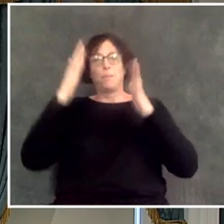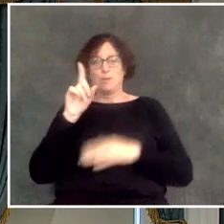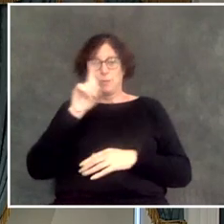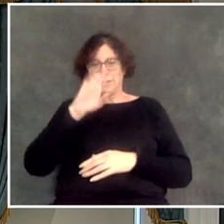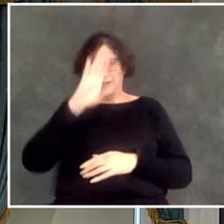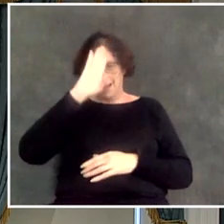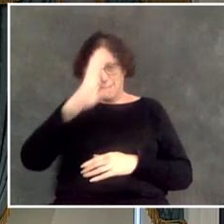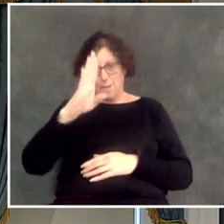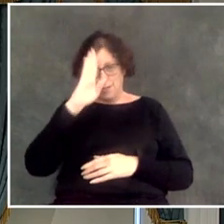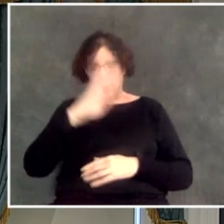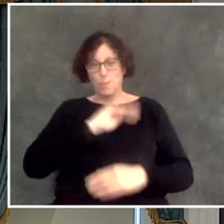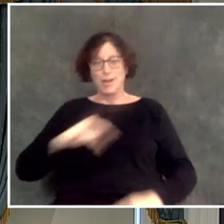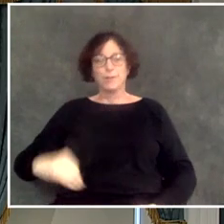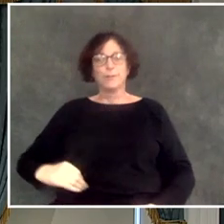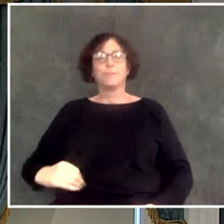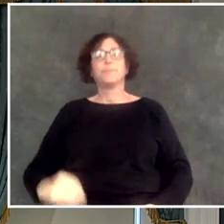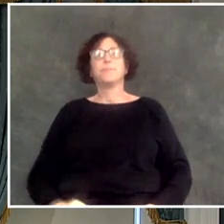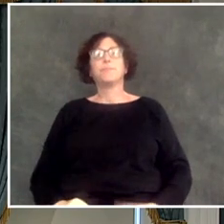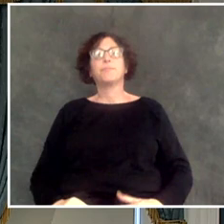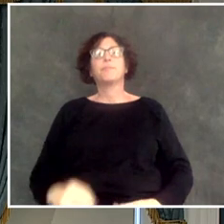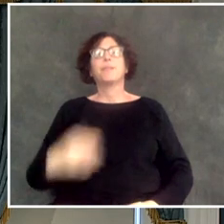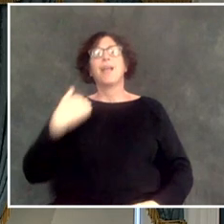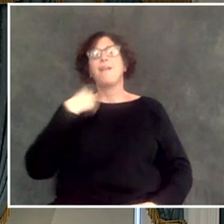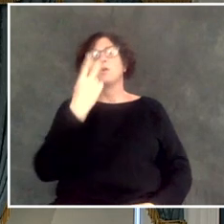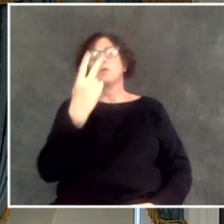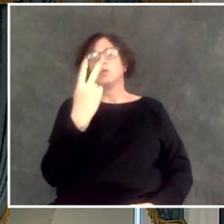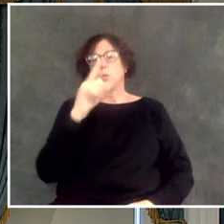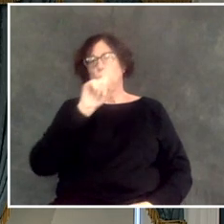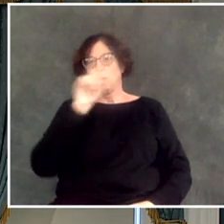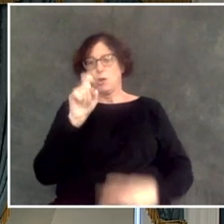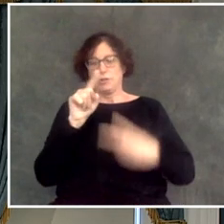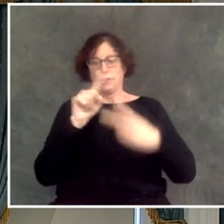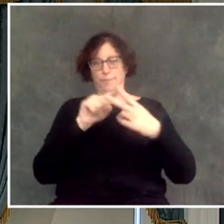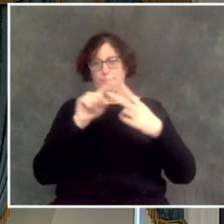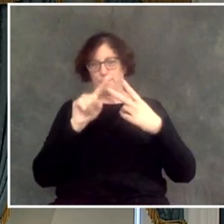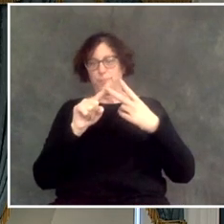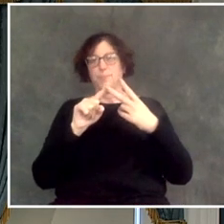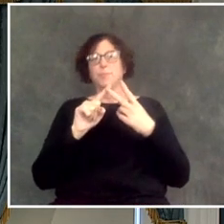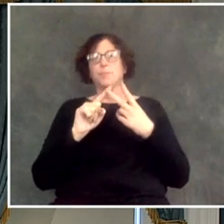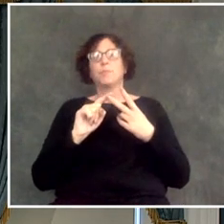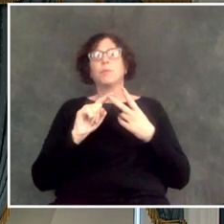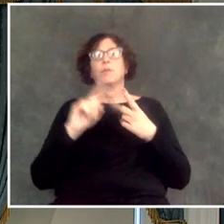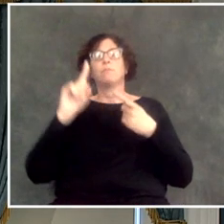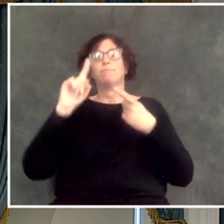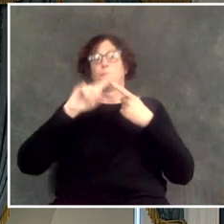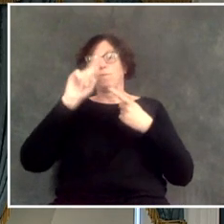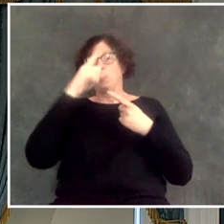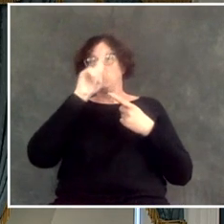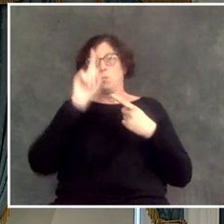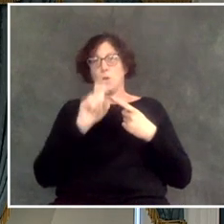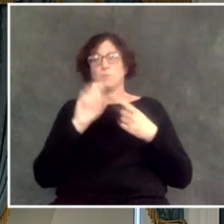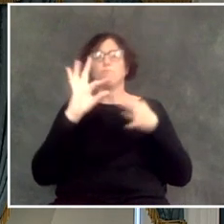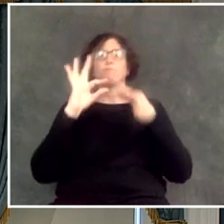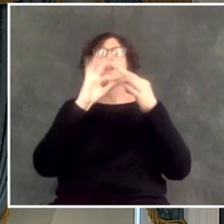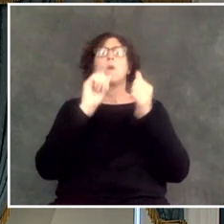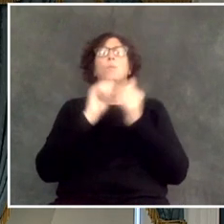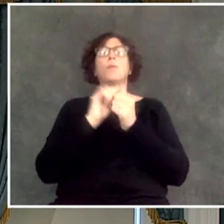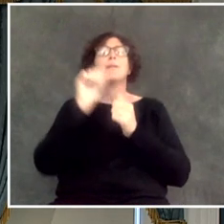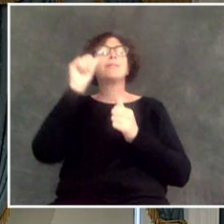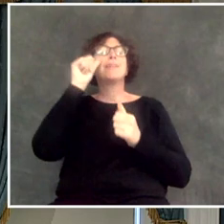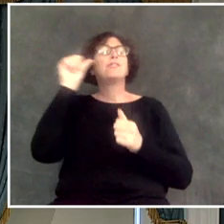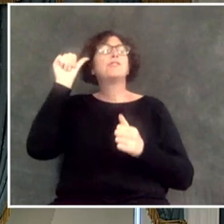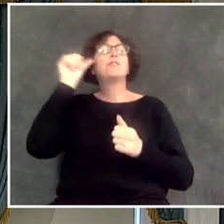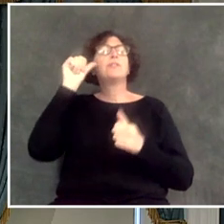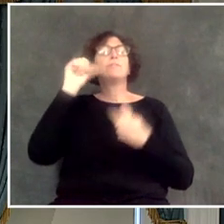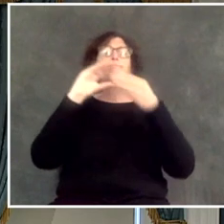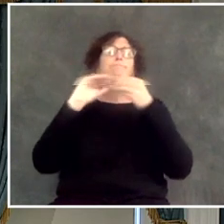questions. First, I wanted to follow up on the city's guidance yesterday about New Yorkers wearing face coverings. Will the